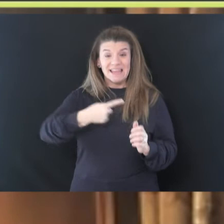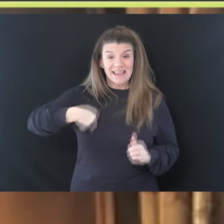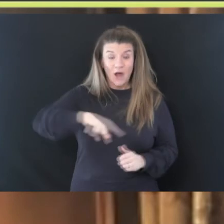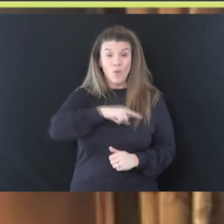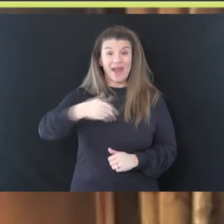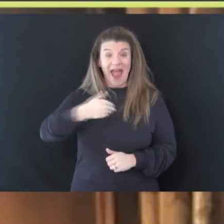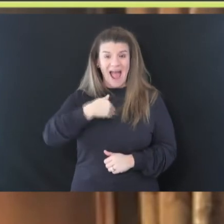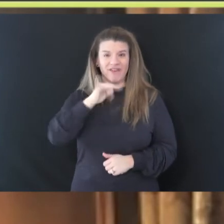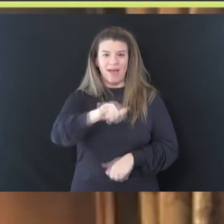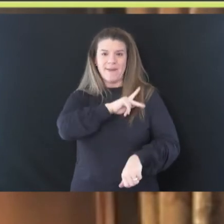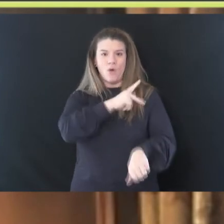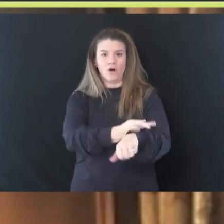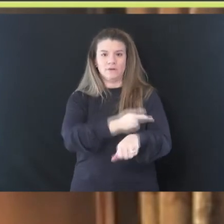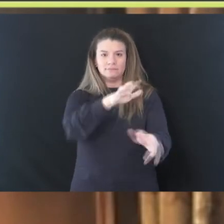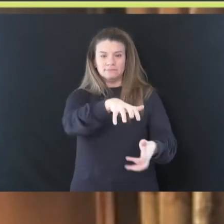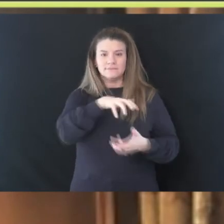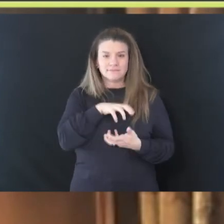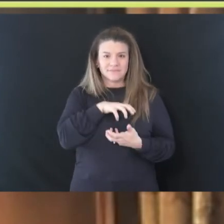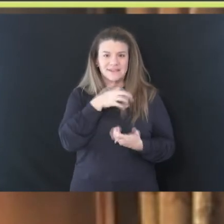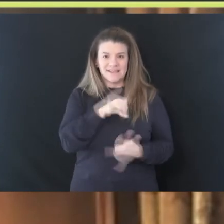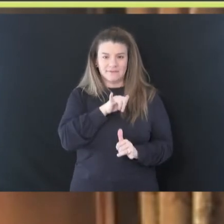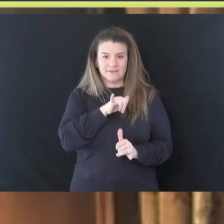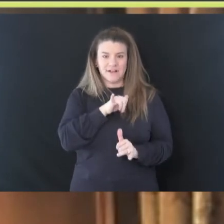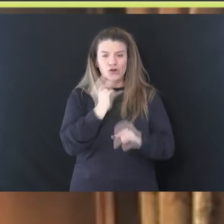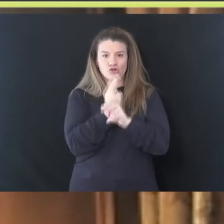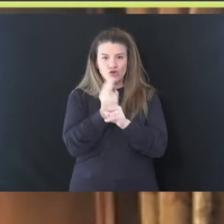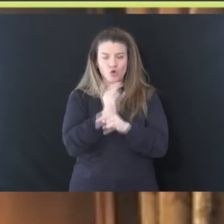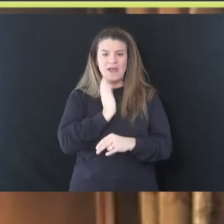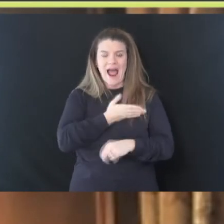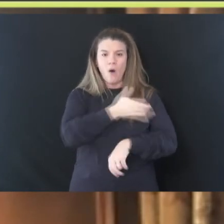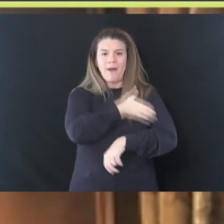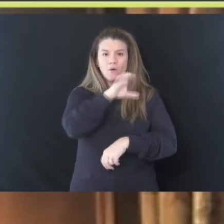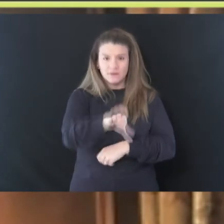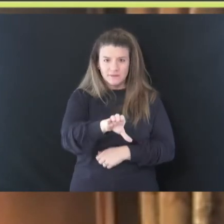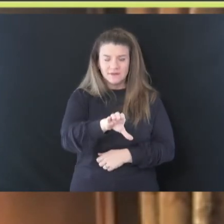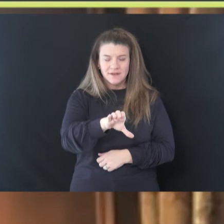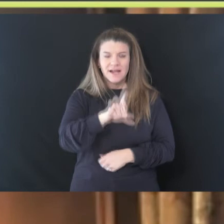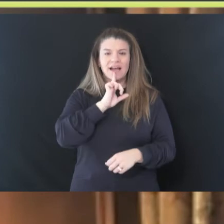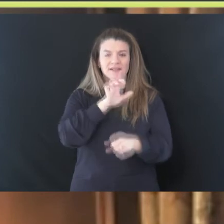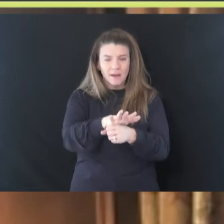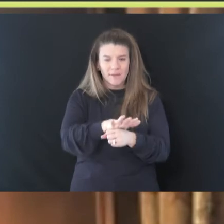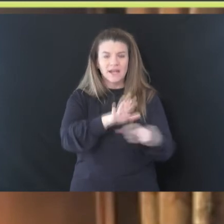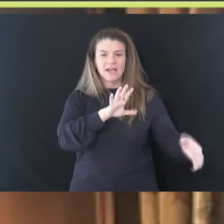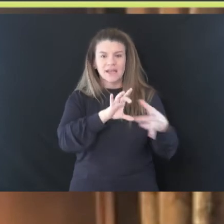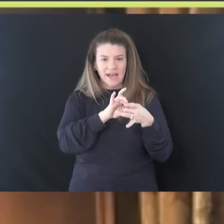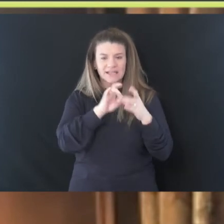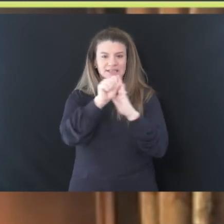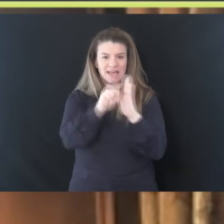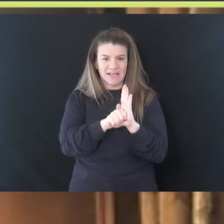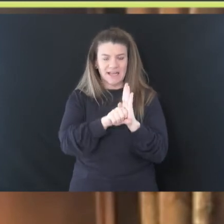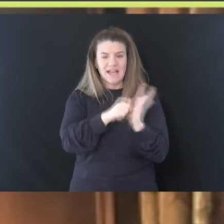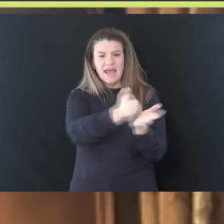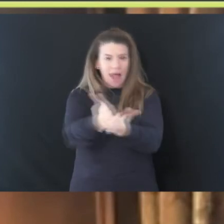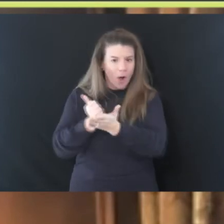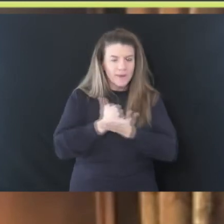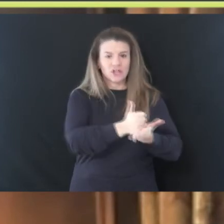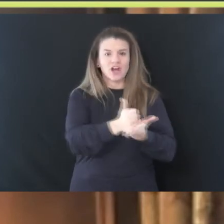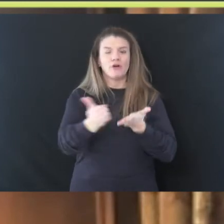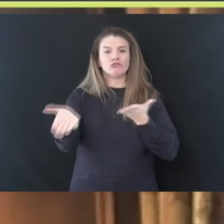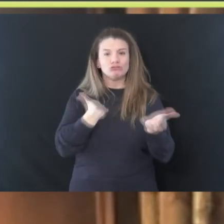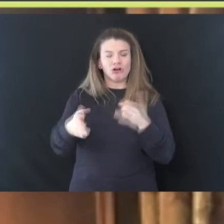power in our hands still. And in fact, utilizing that power as a committed, connected state, helping each other, serving